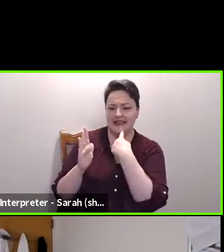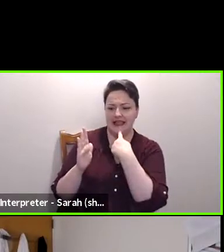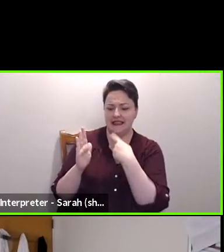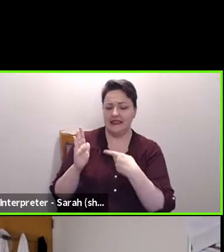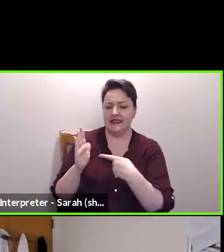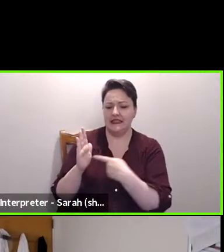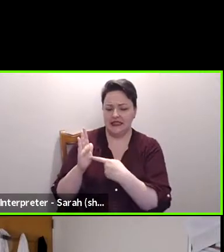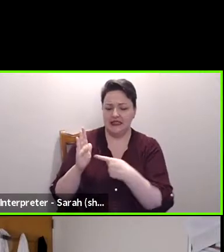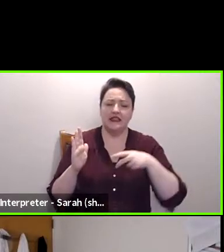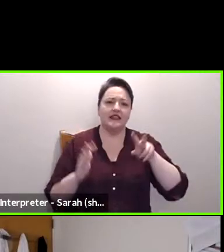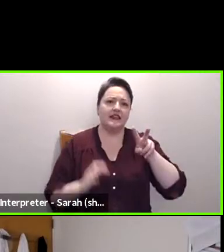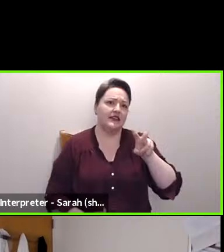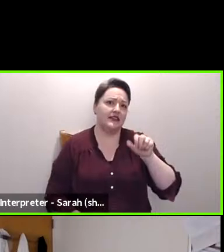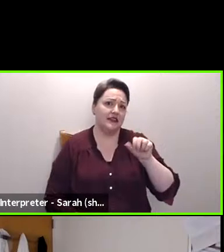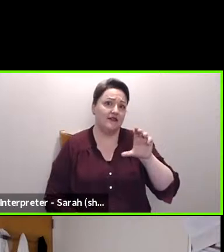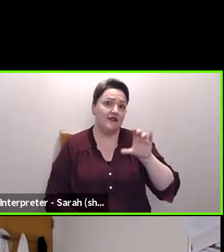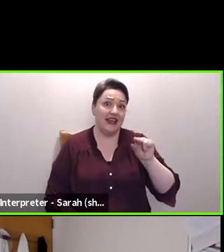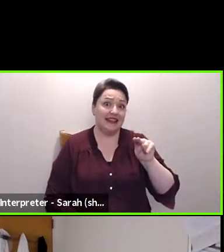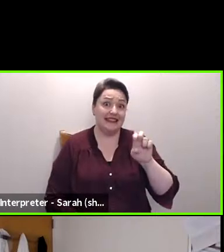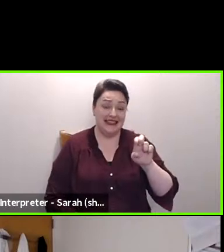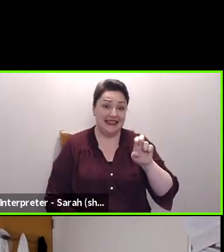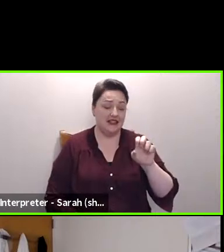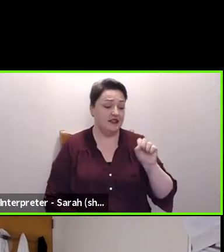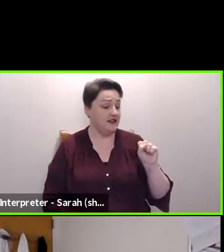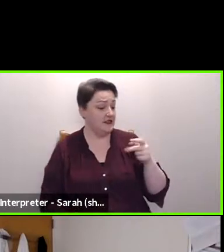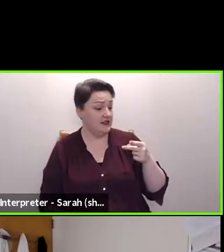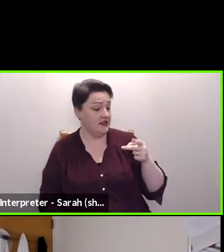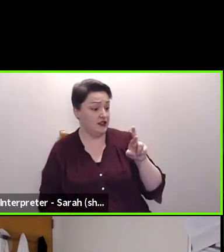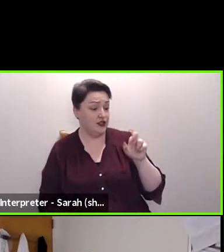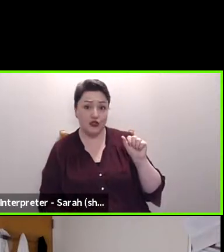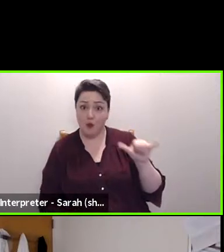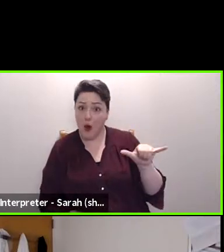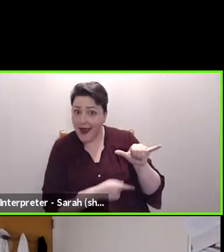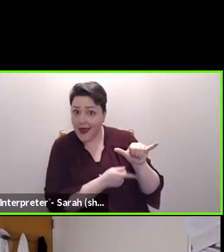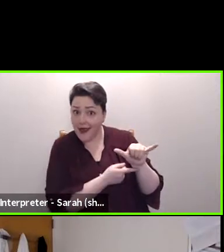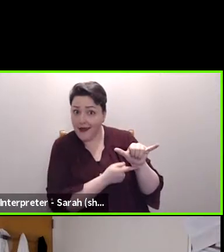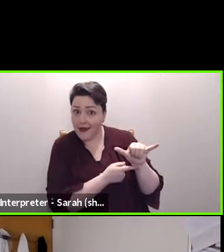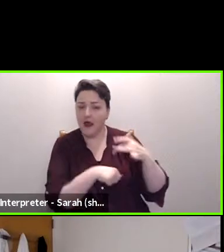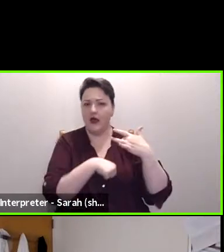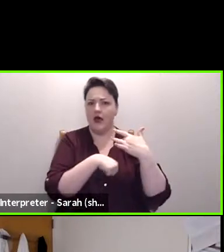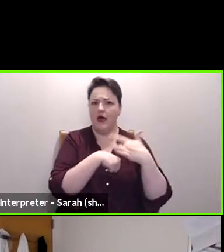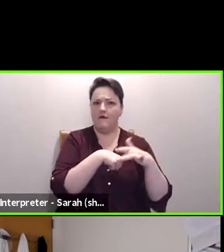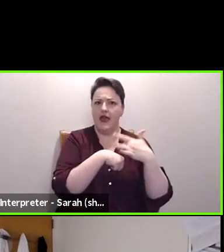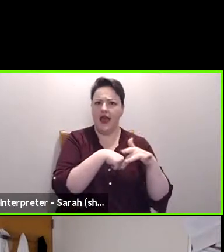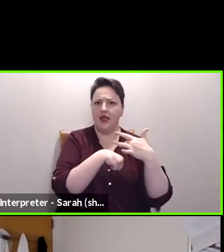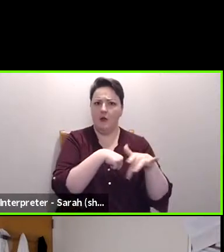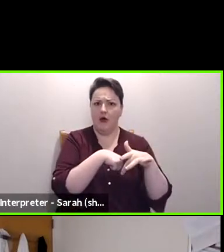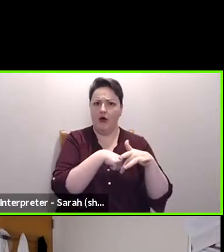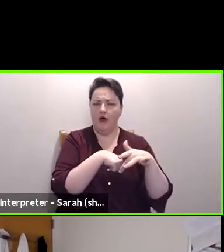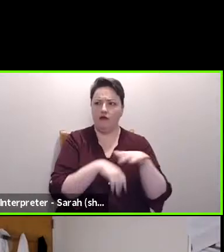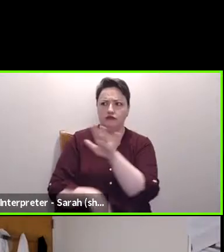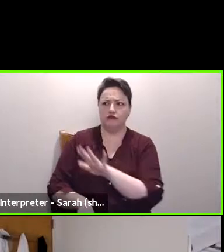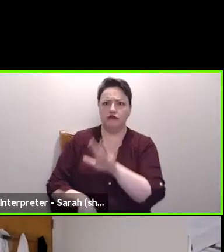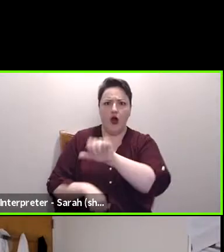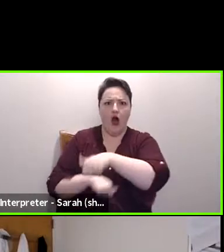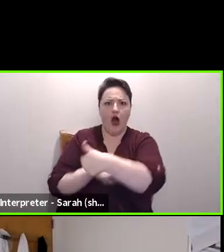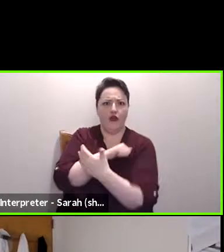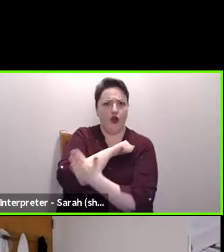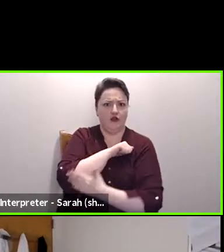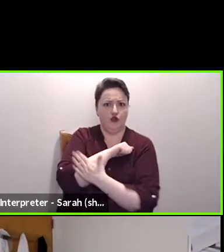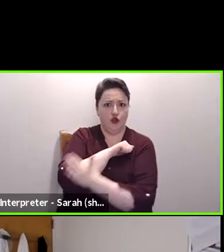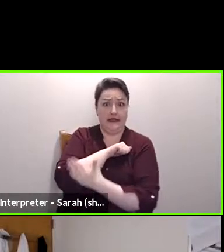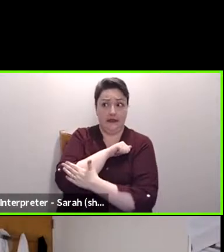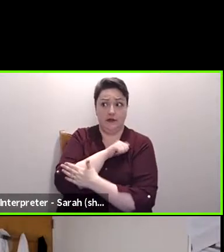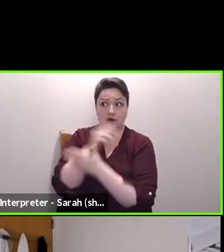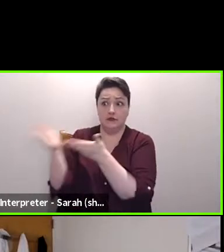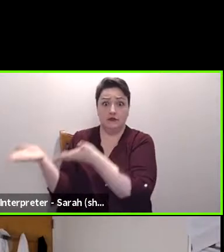sprays, apparently there's vaccine sprays, which are present and available in other countries. Are those being